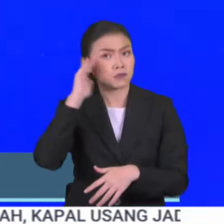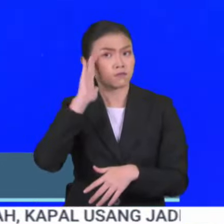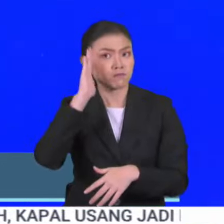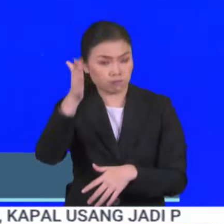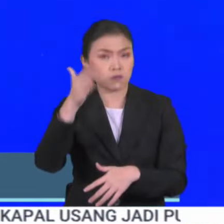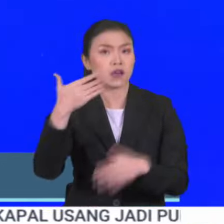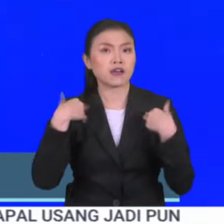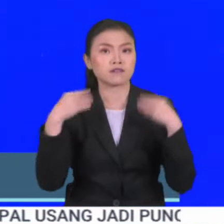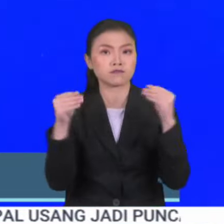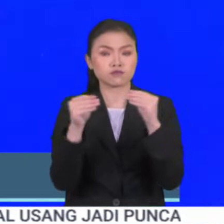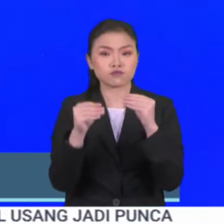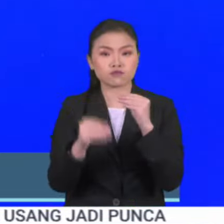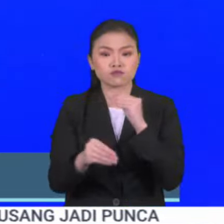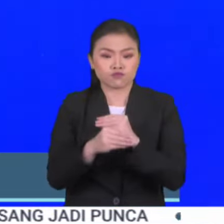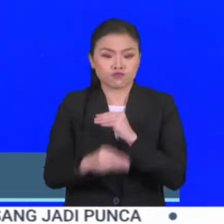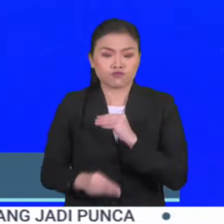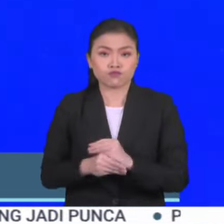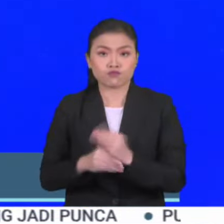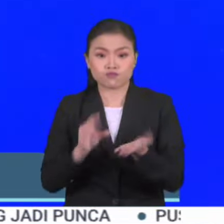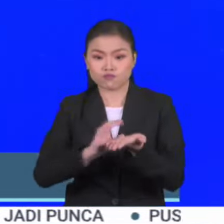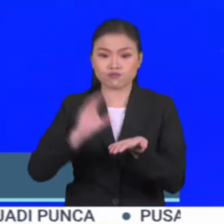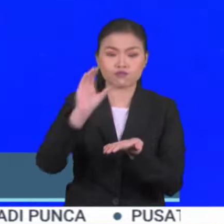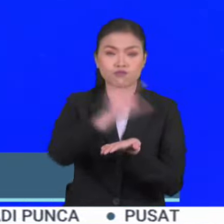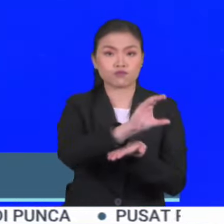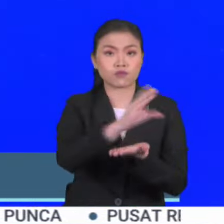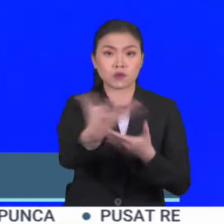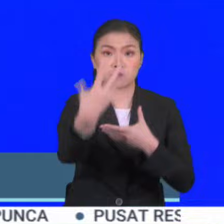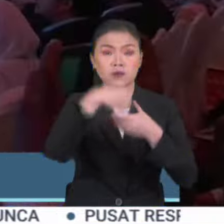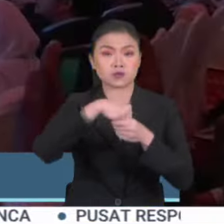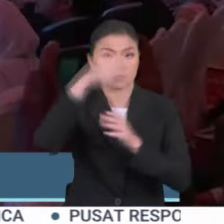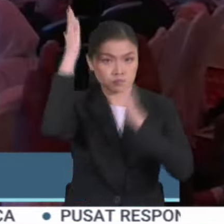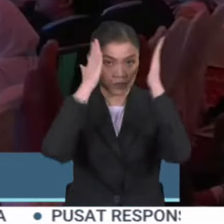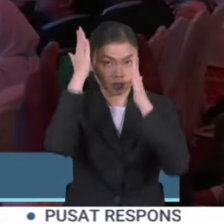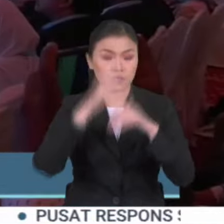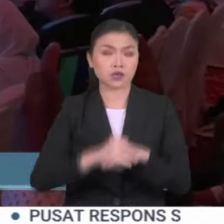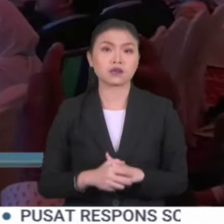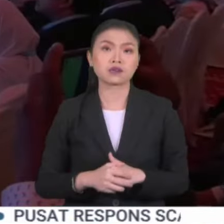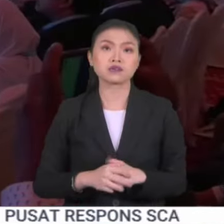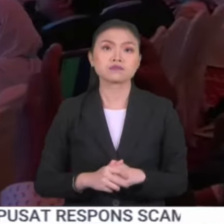more investments that will come in to Malaysia.